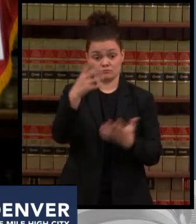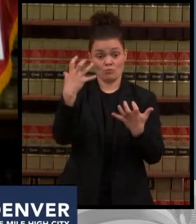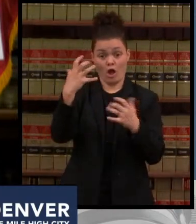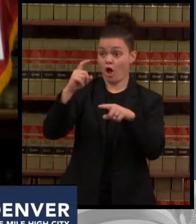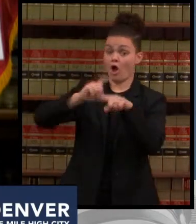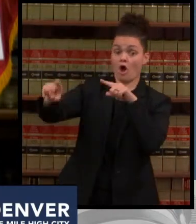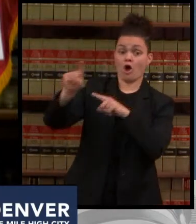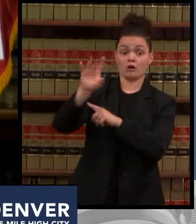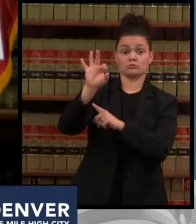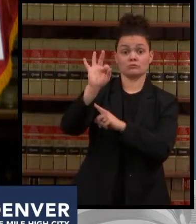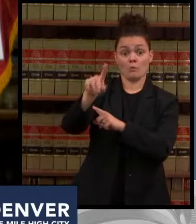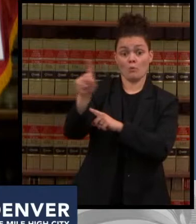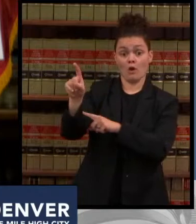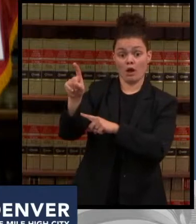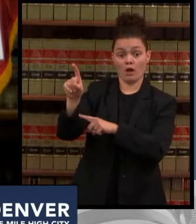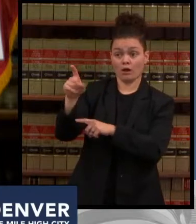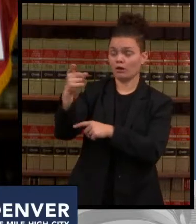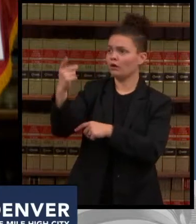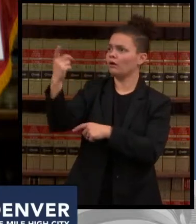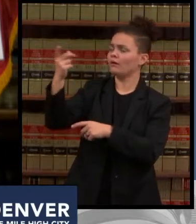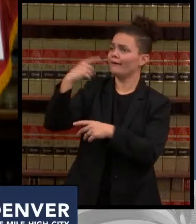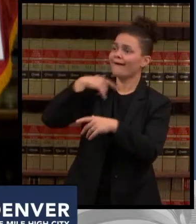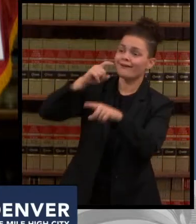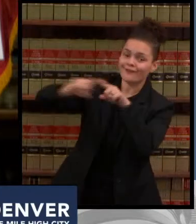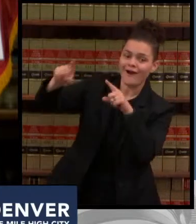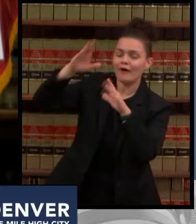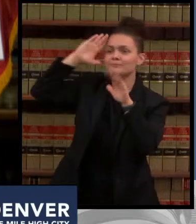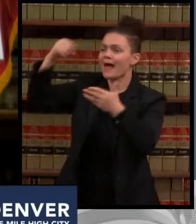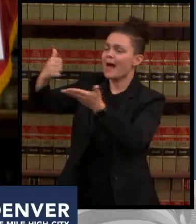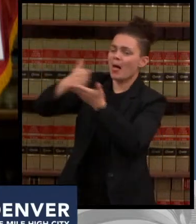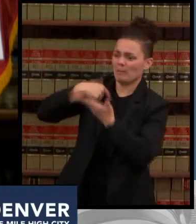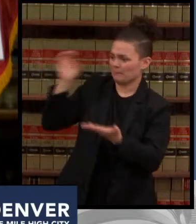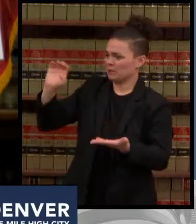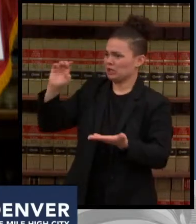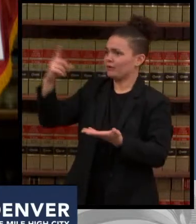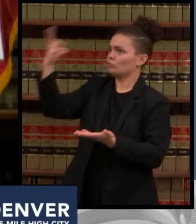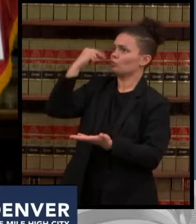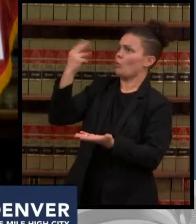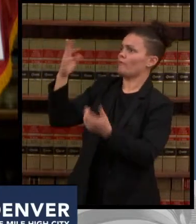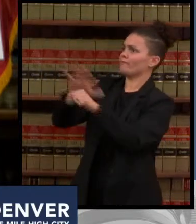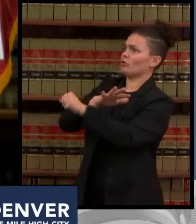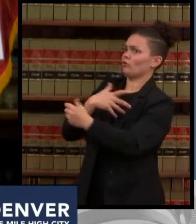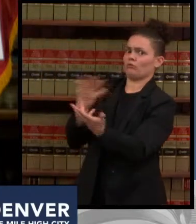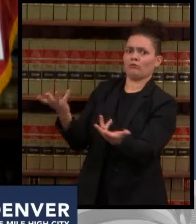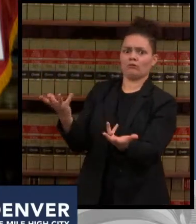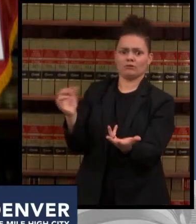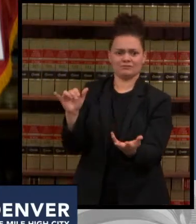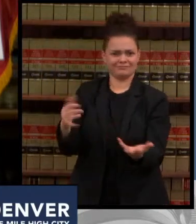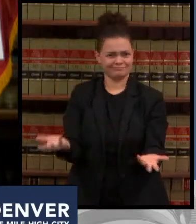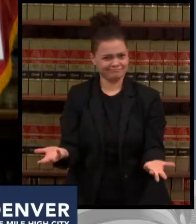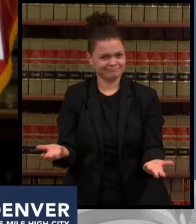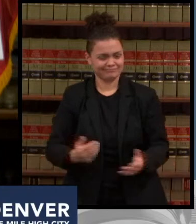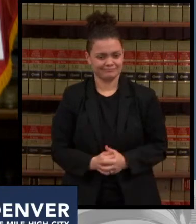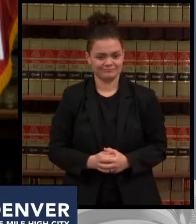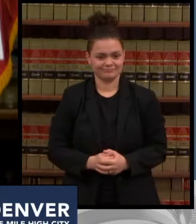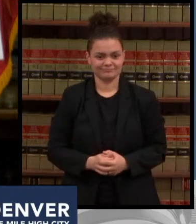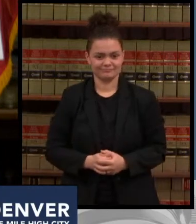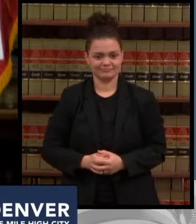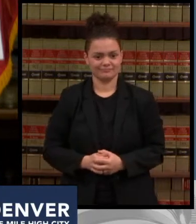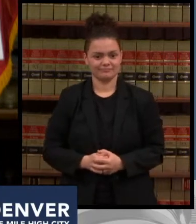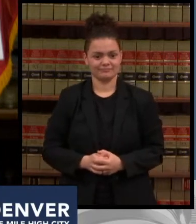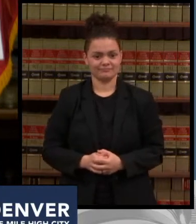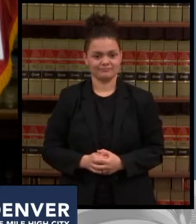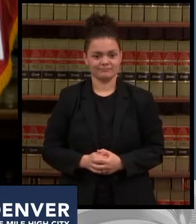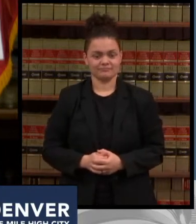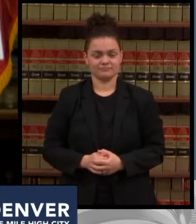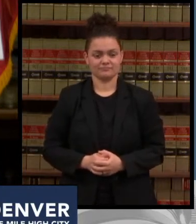hospital nearest to you is full and can't take any more patients, and we're going to try to figure out where to send you. This vaccine mandate,